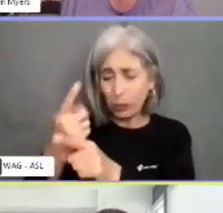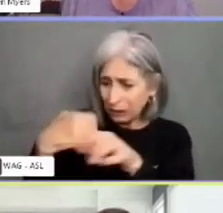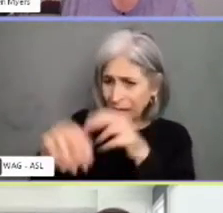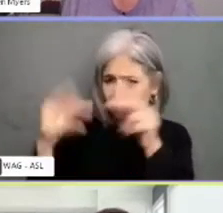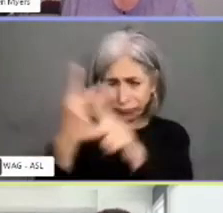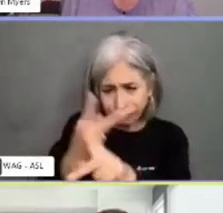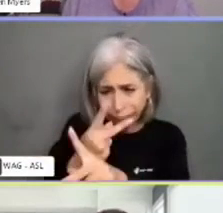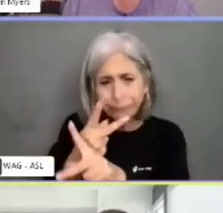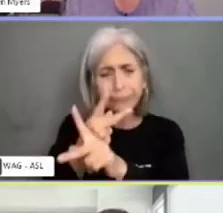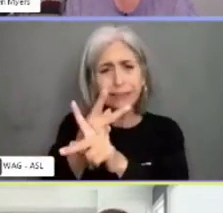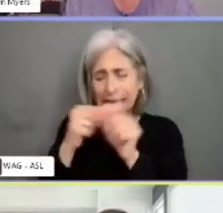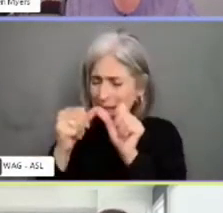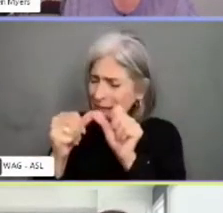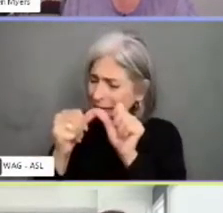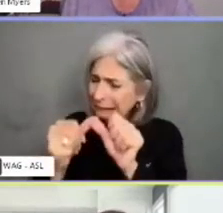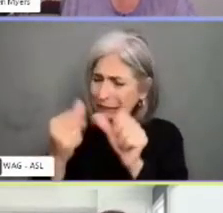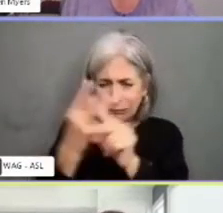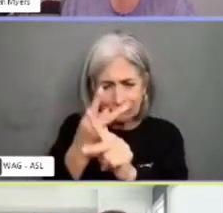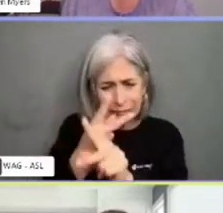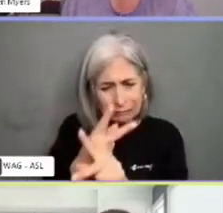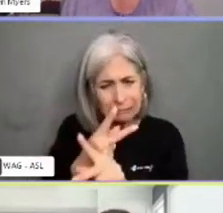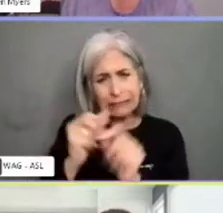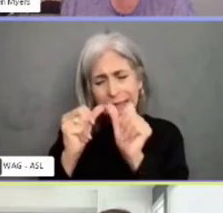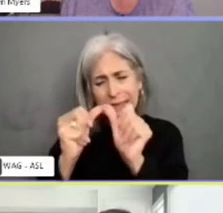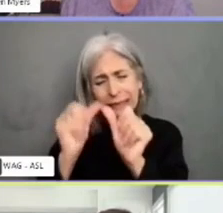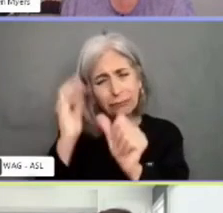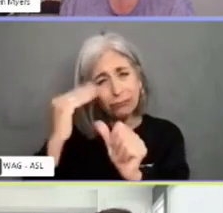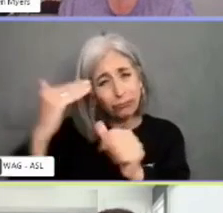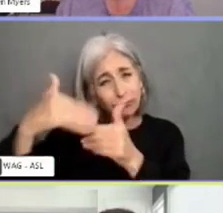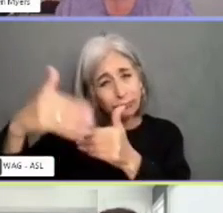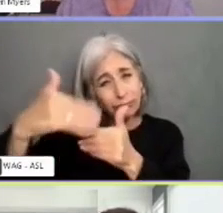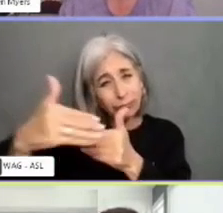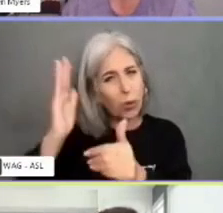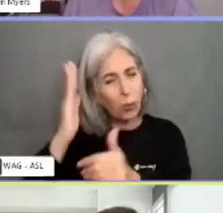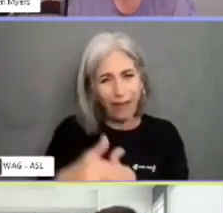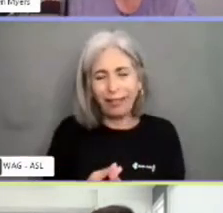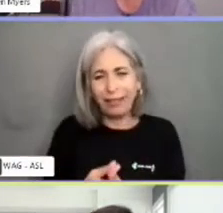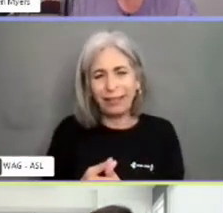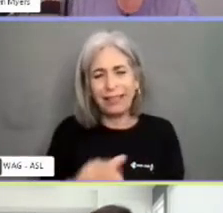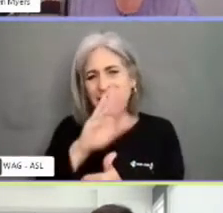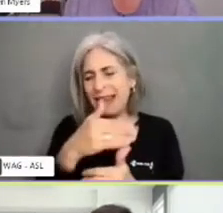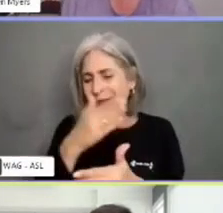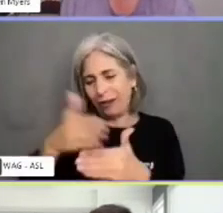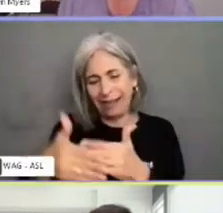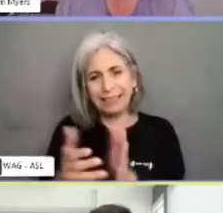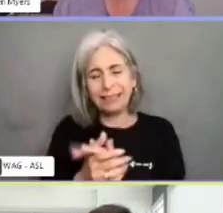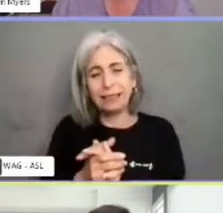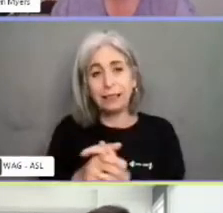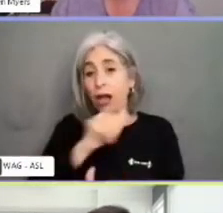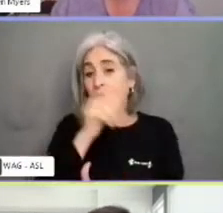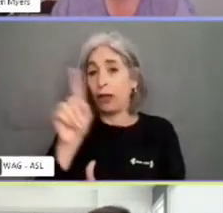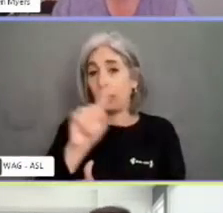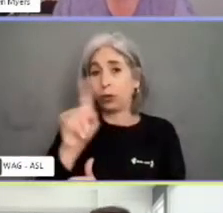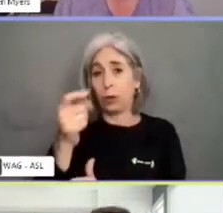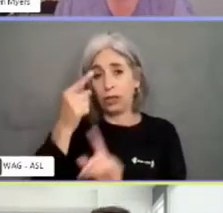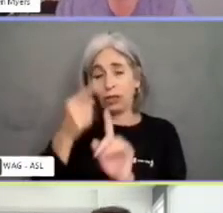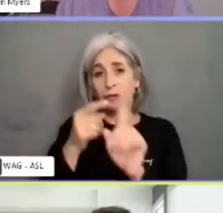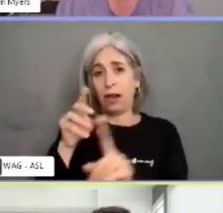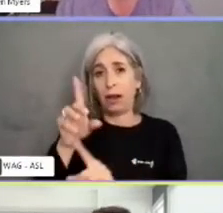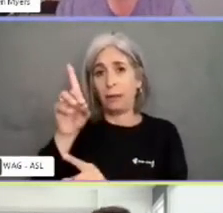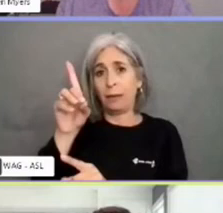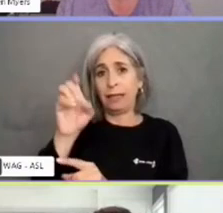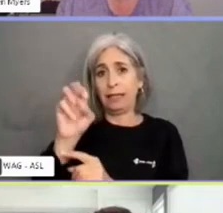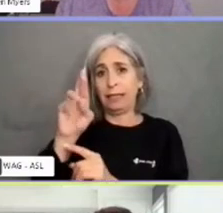it out, and we'll continue doing that in the future. We got another question here from Derek. Will